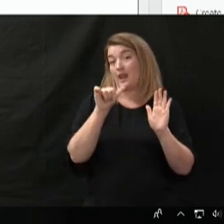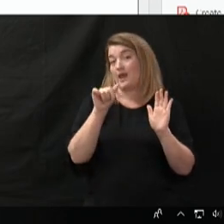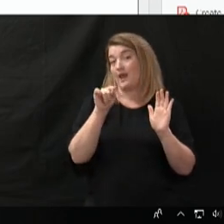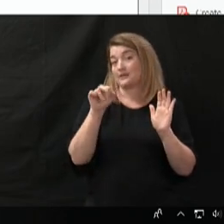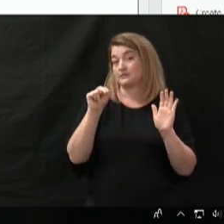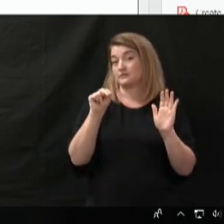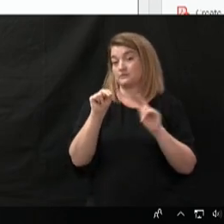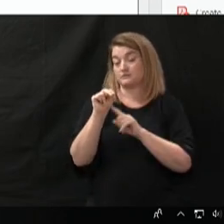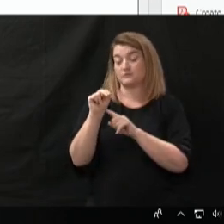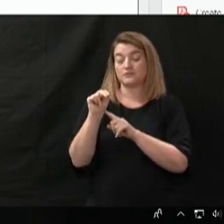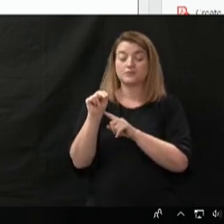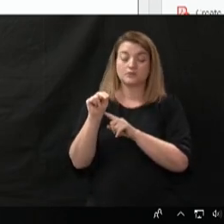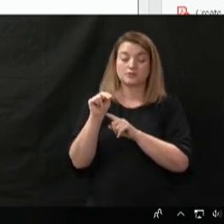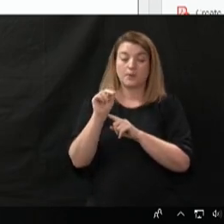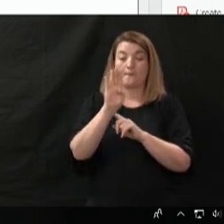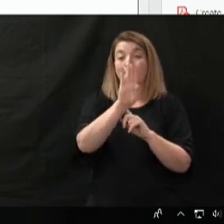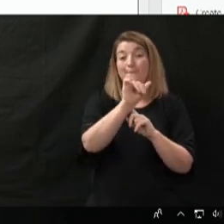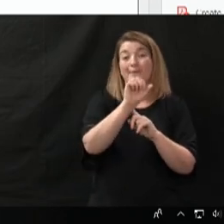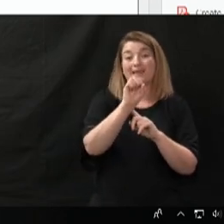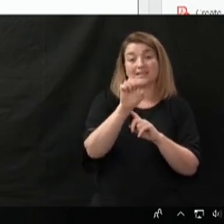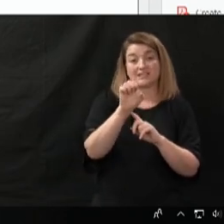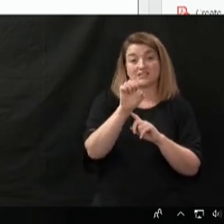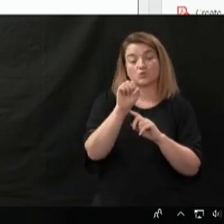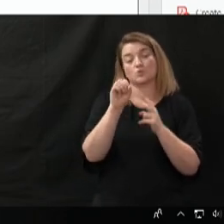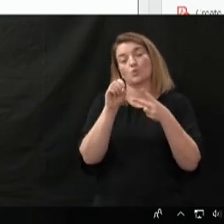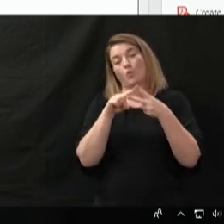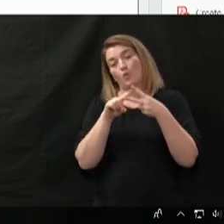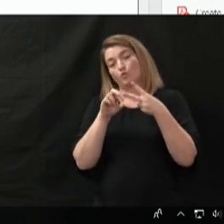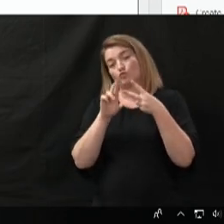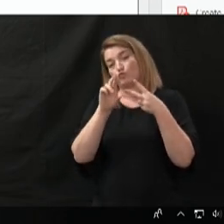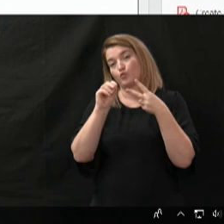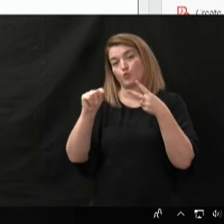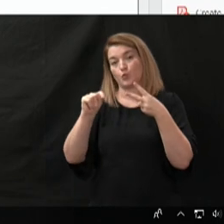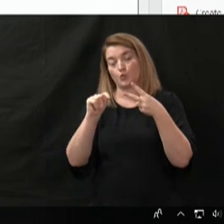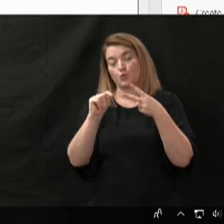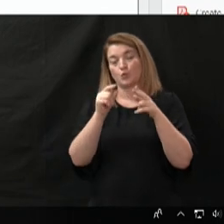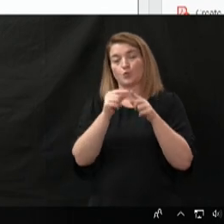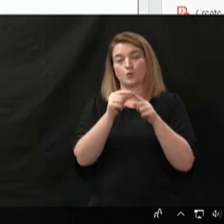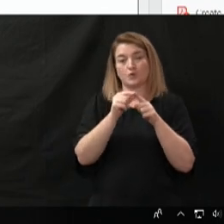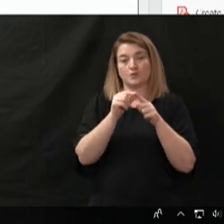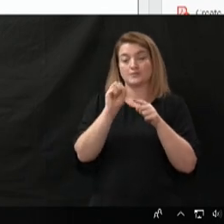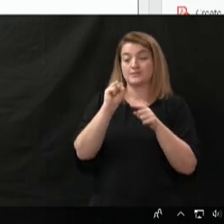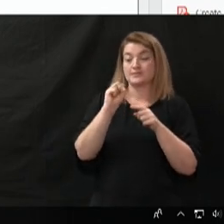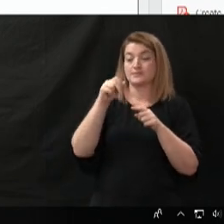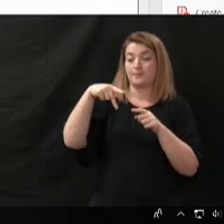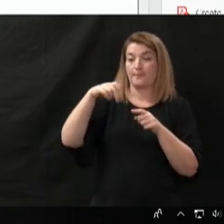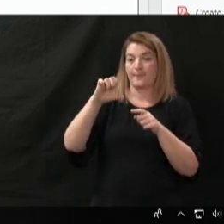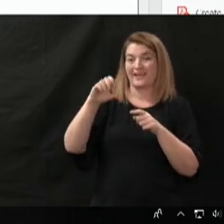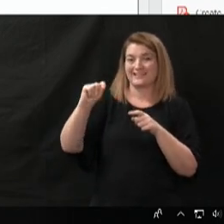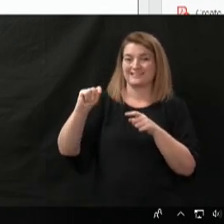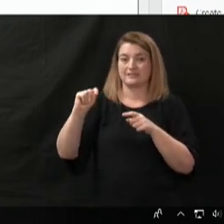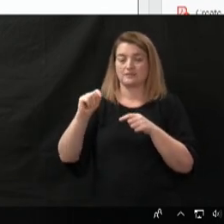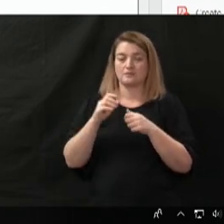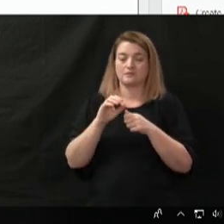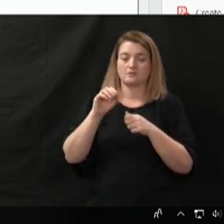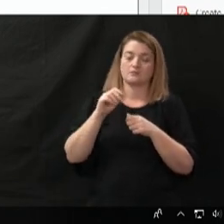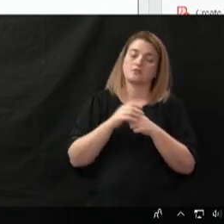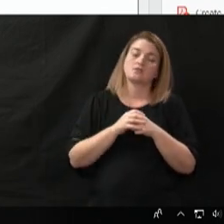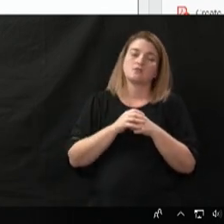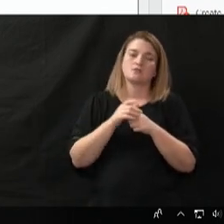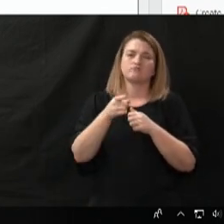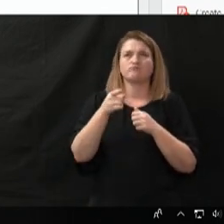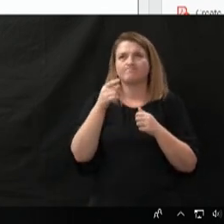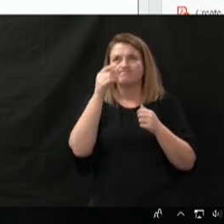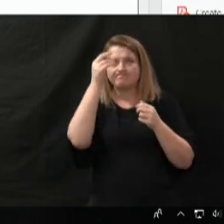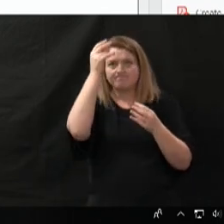a Latin base or root, spect, which means to see. And then I'd have them brainstorm, and I'm just going to show you some words